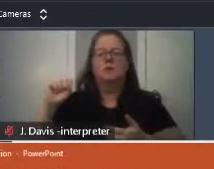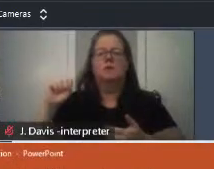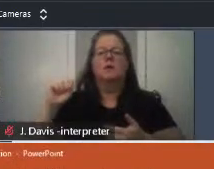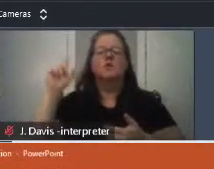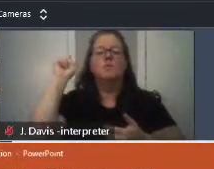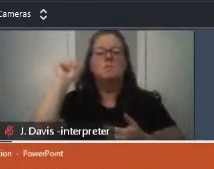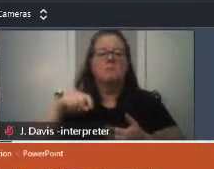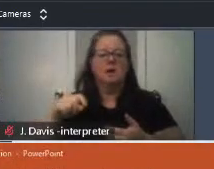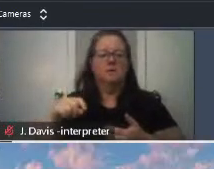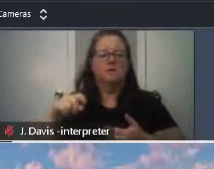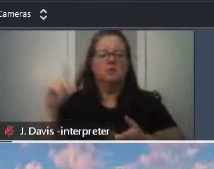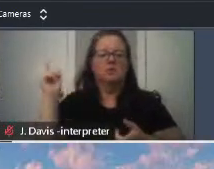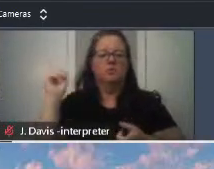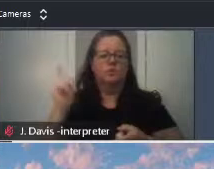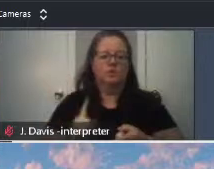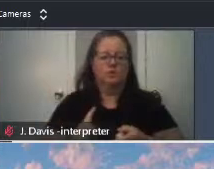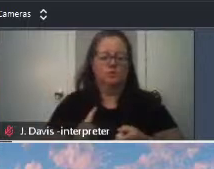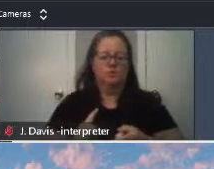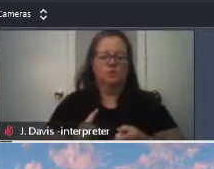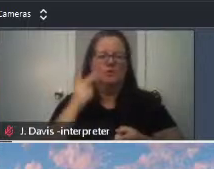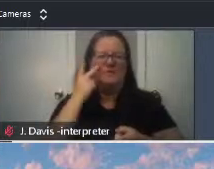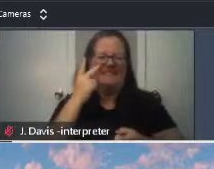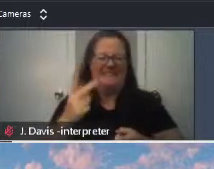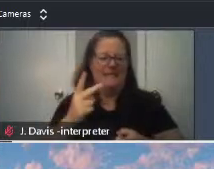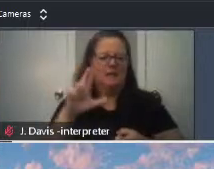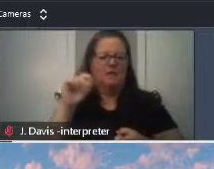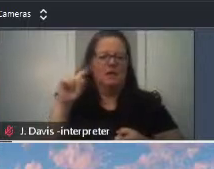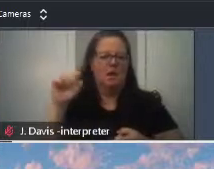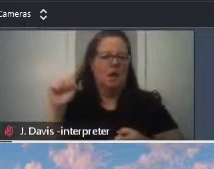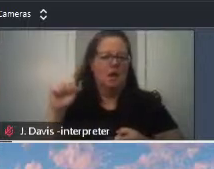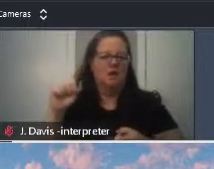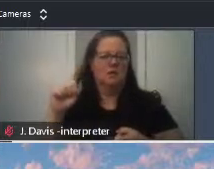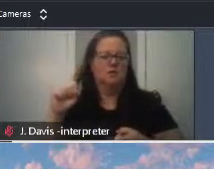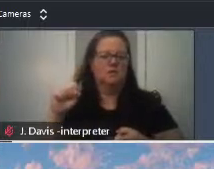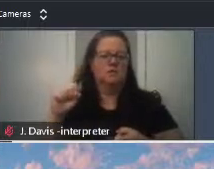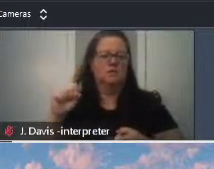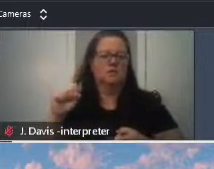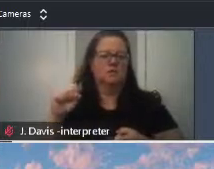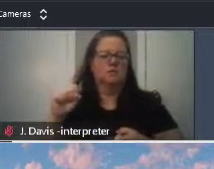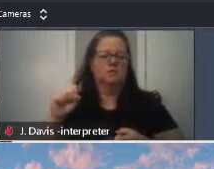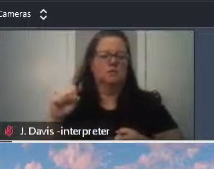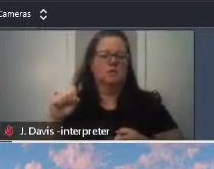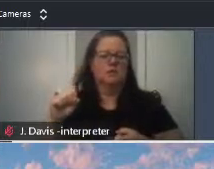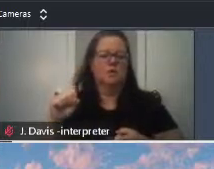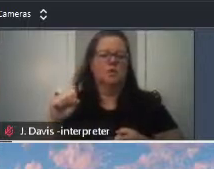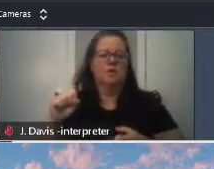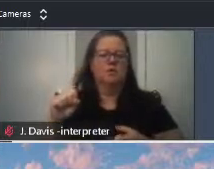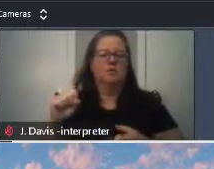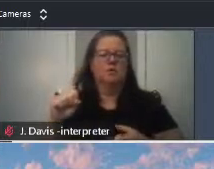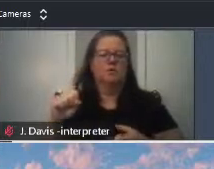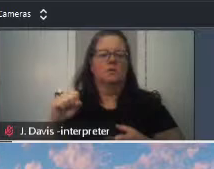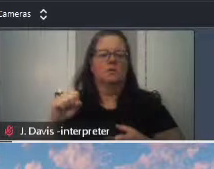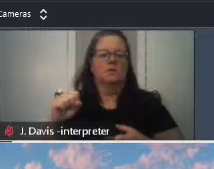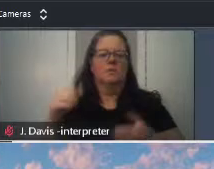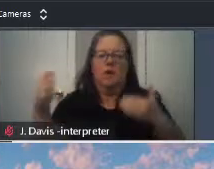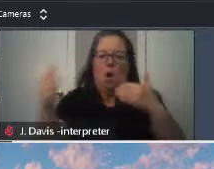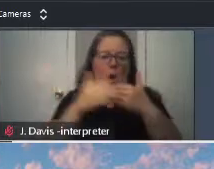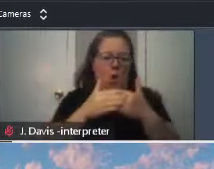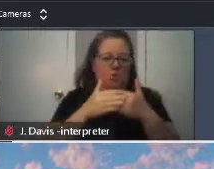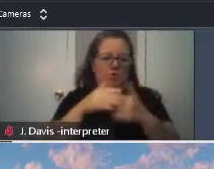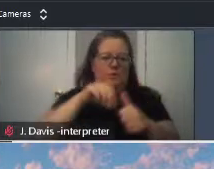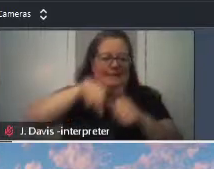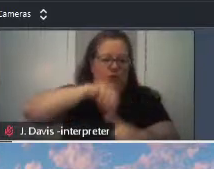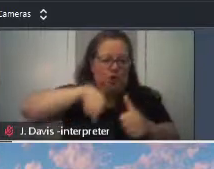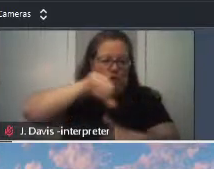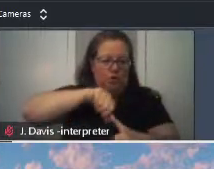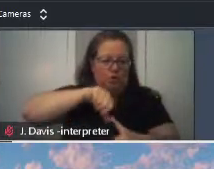could glean from the site plan, those lots are going to basically hug the buildings because